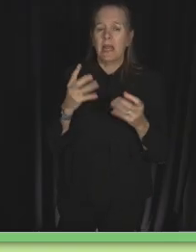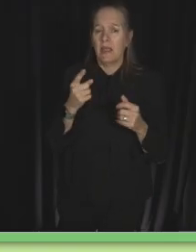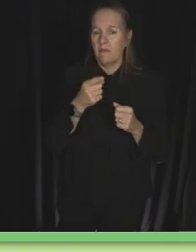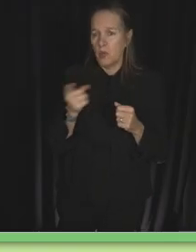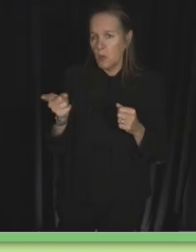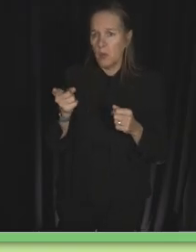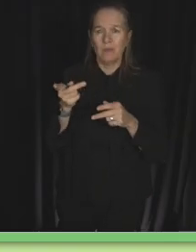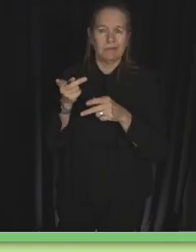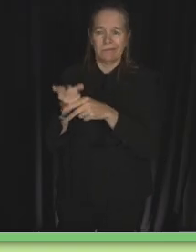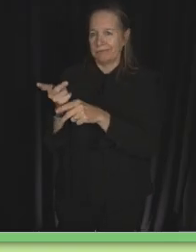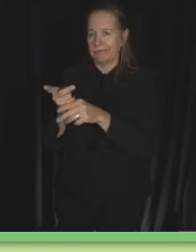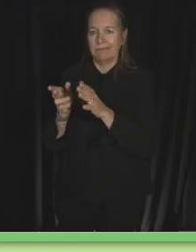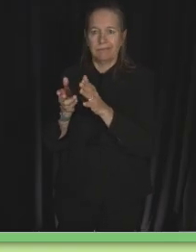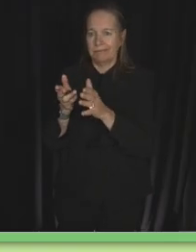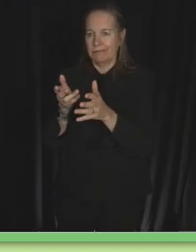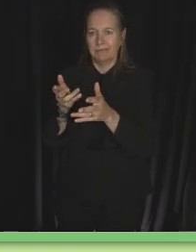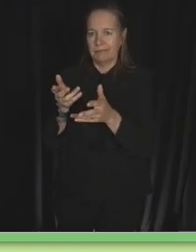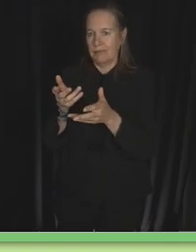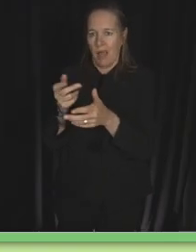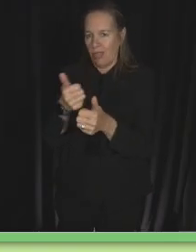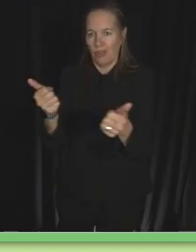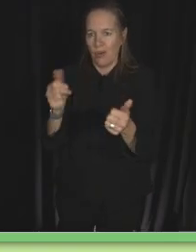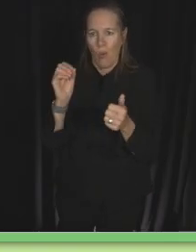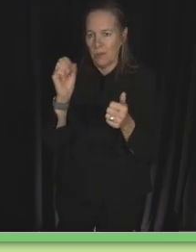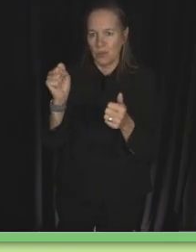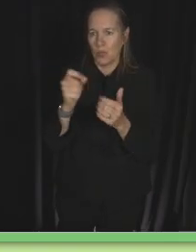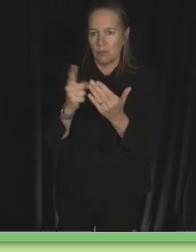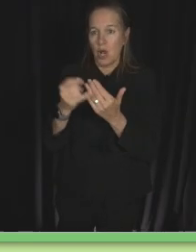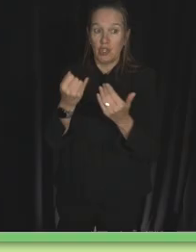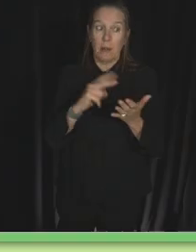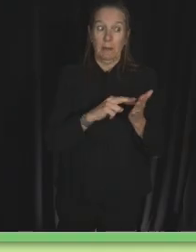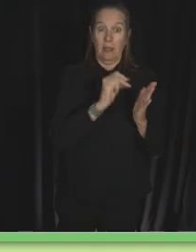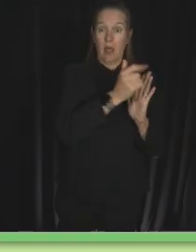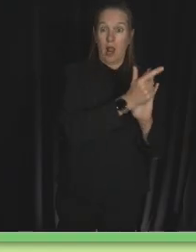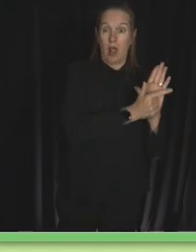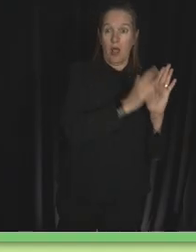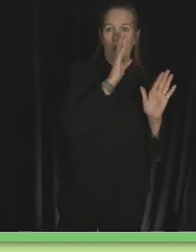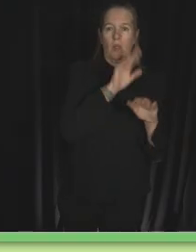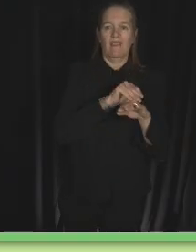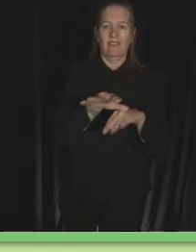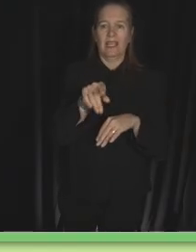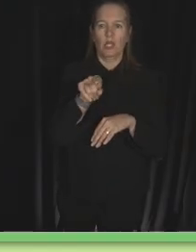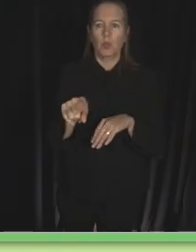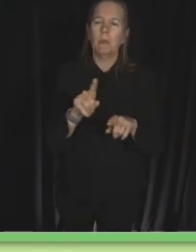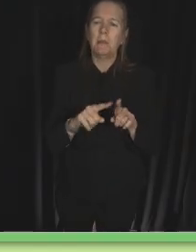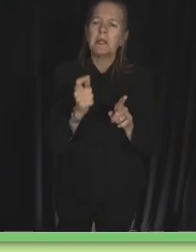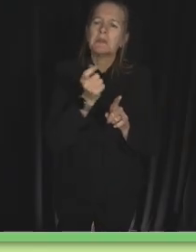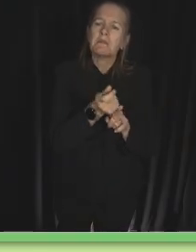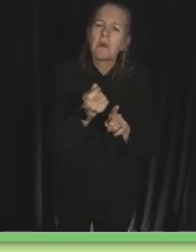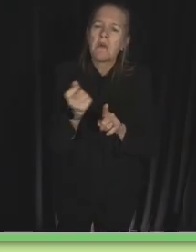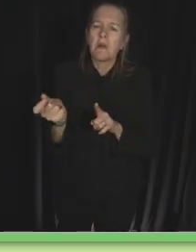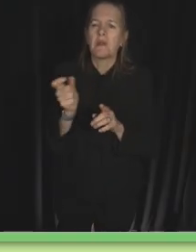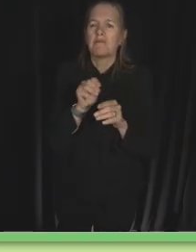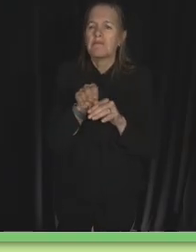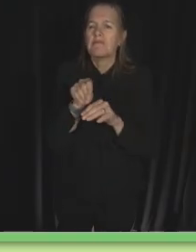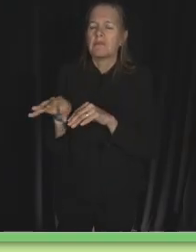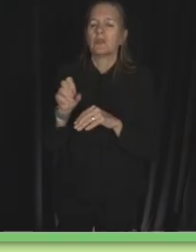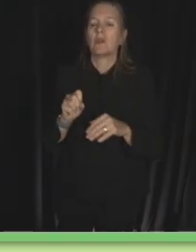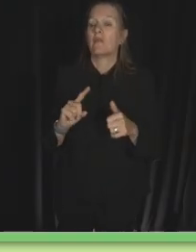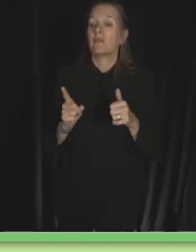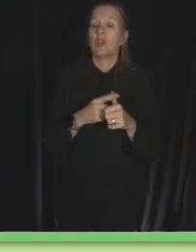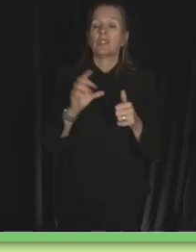maintainers of other open source projects, and this will affect you, but in very small ways. First off, what is the